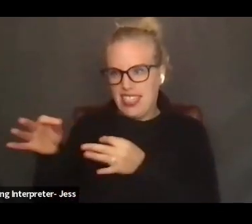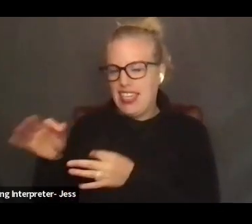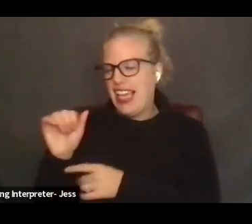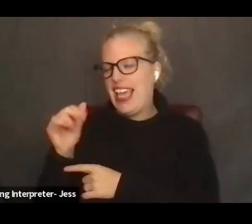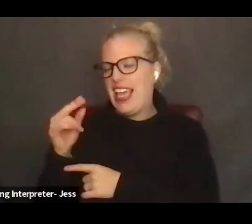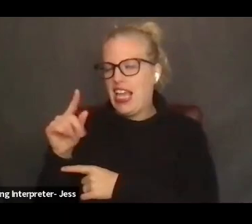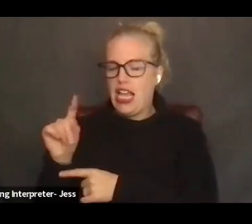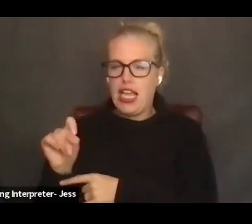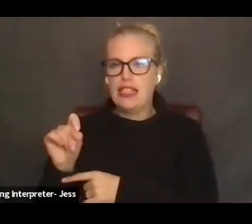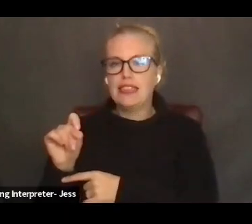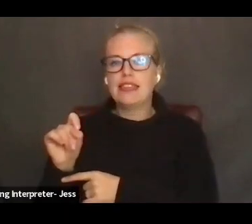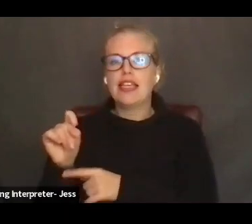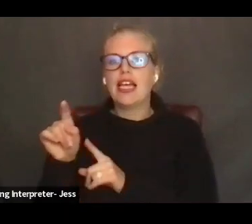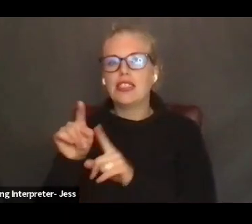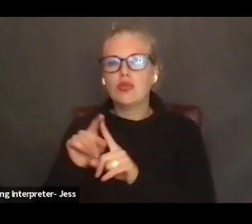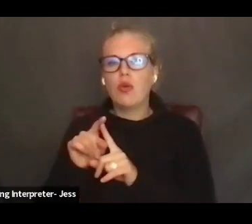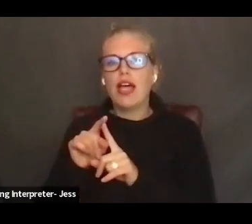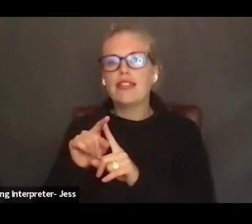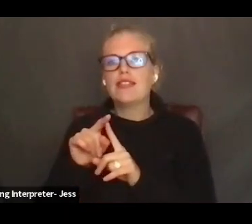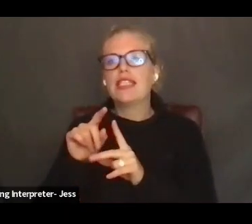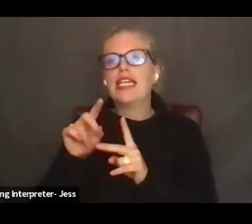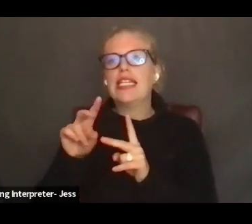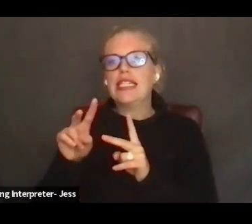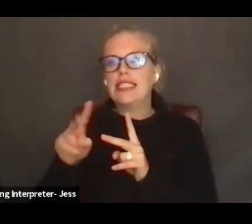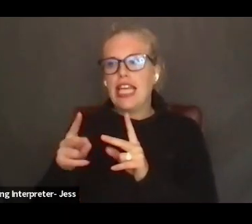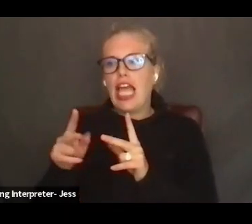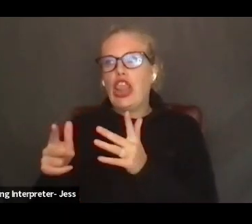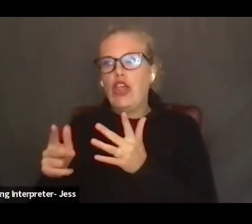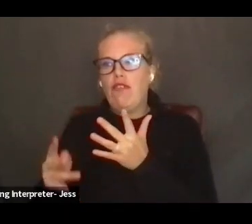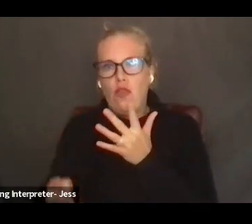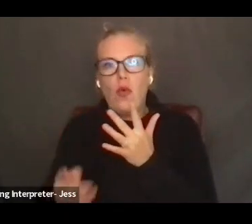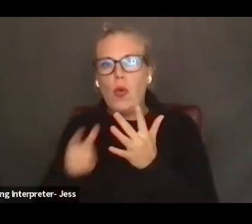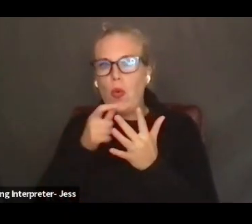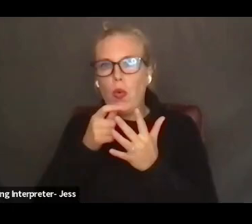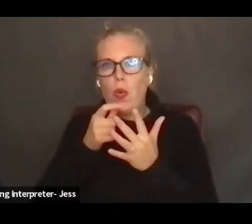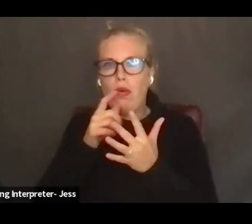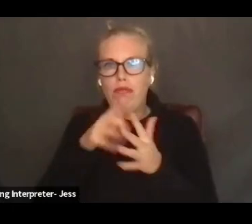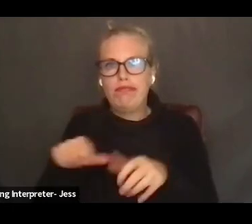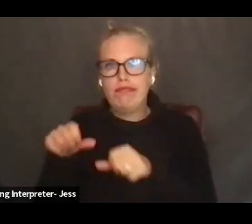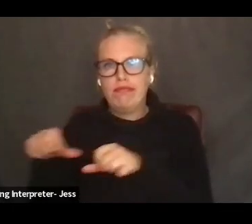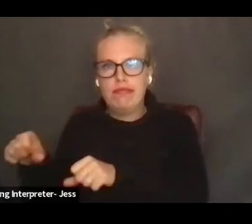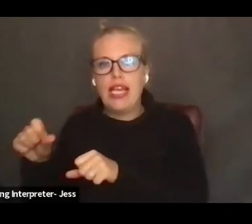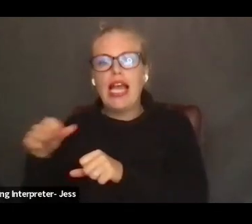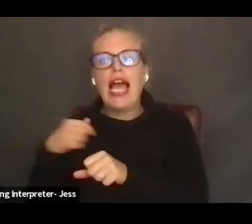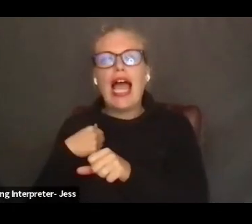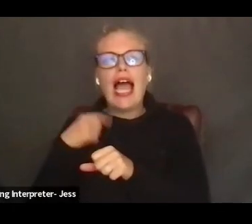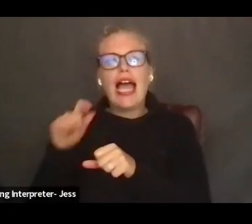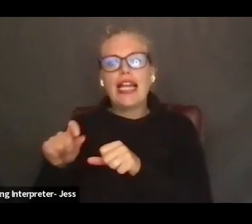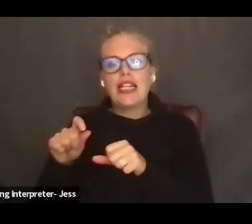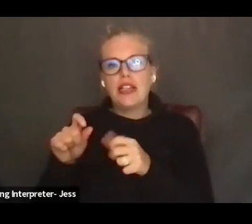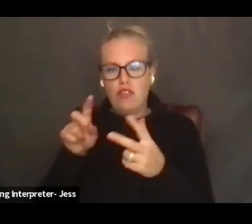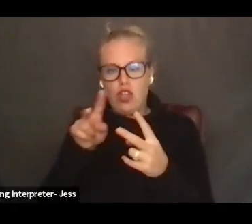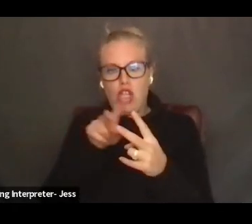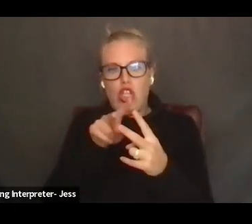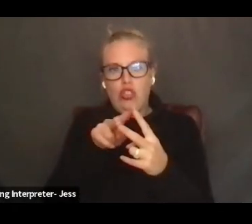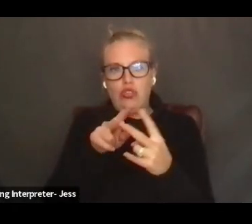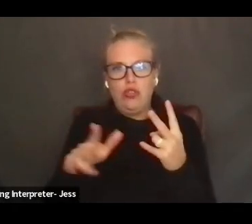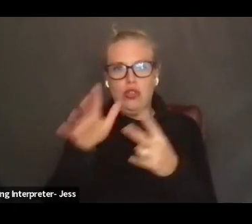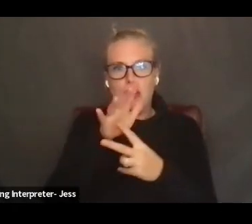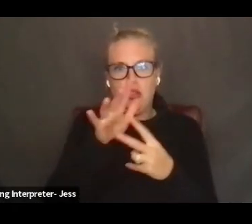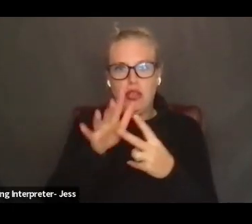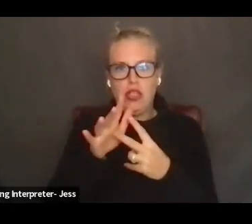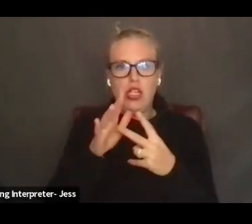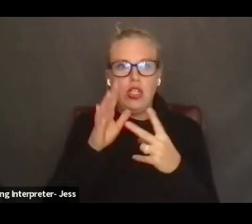of um, successor agents. So I need to have a way for my two primary agents to break a